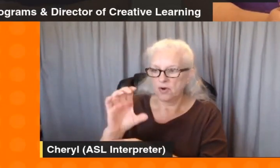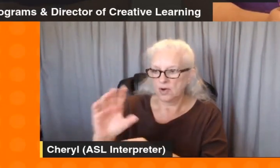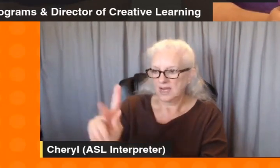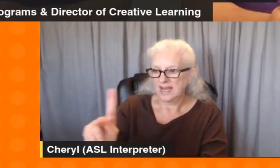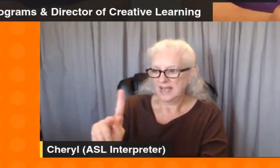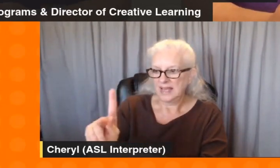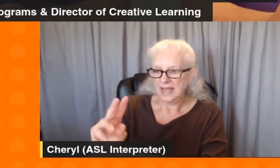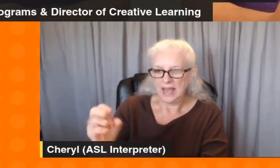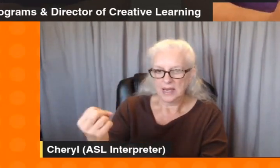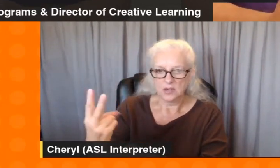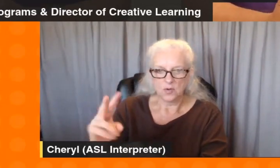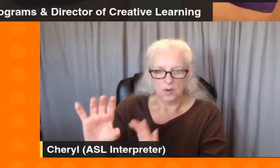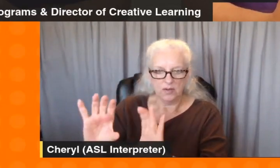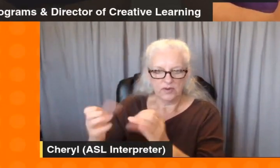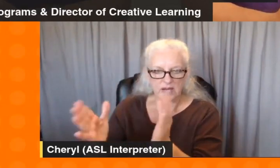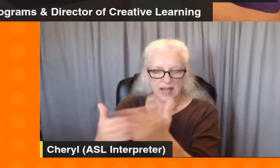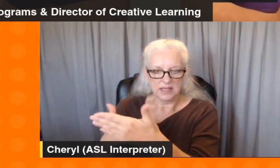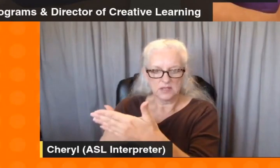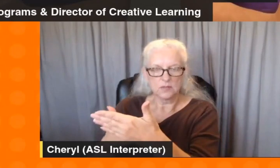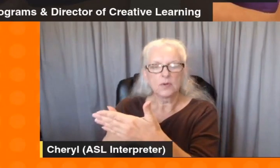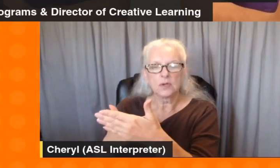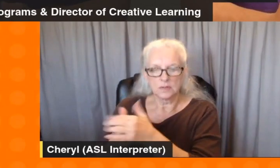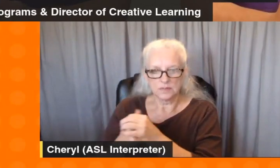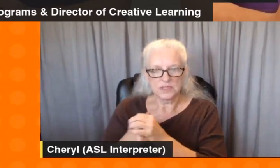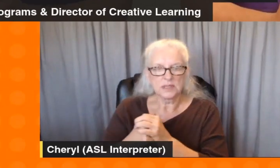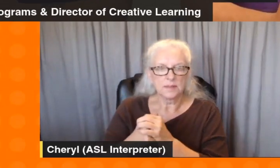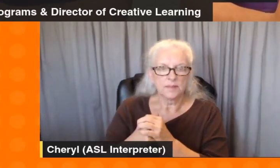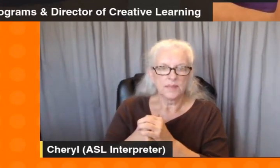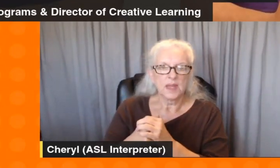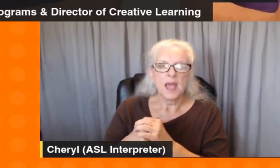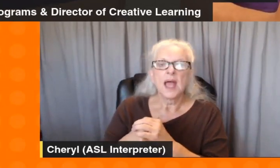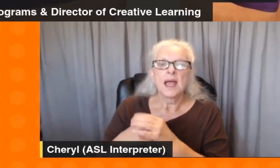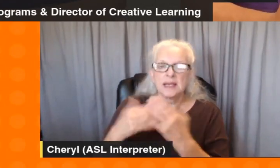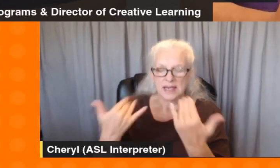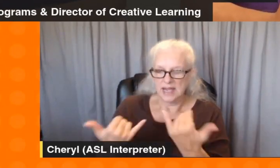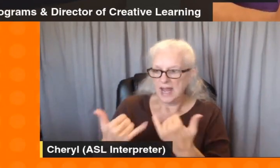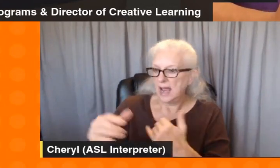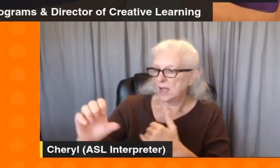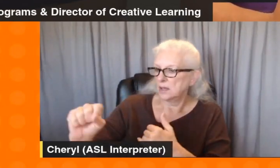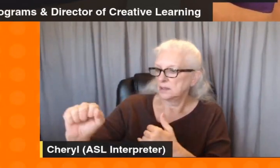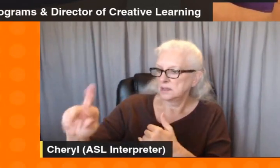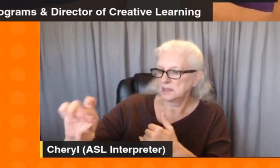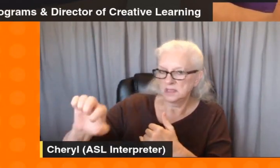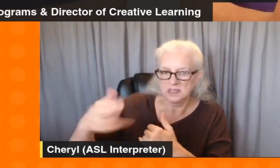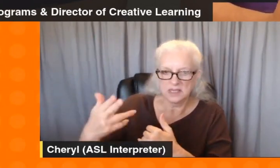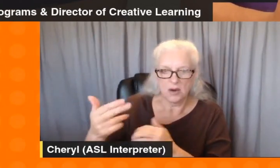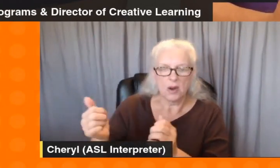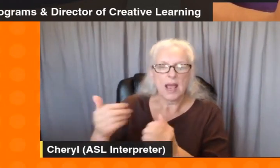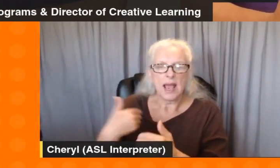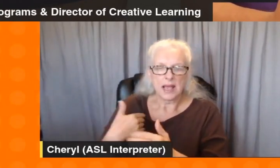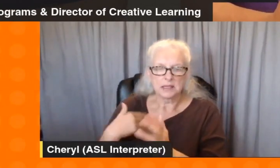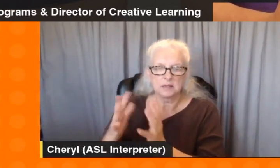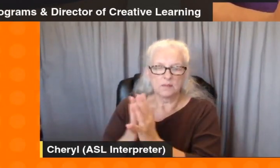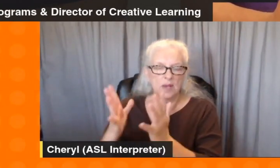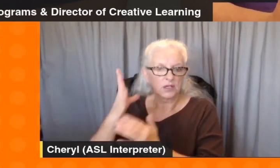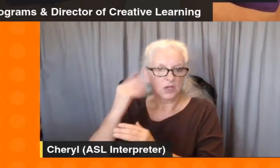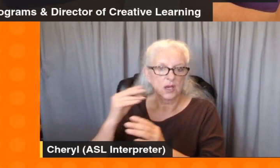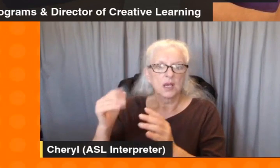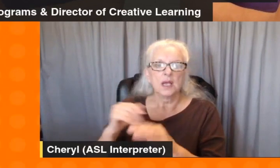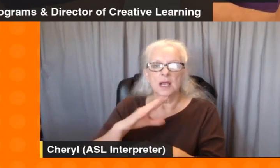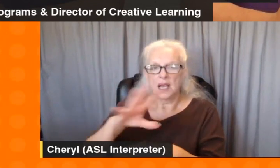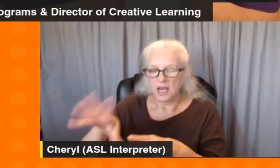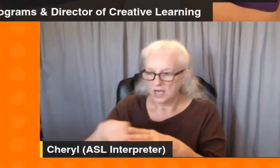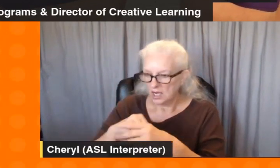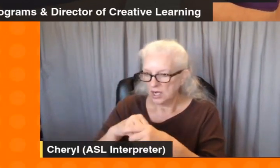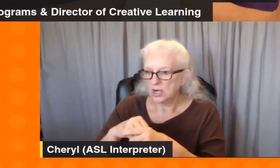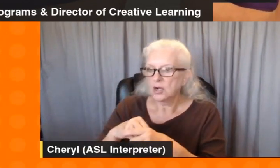higher education institutions, and the workforce. Sarah brings, with her previous experience, also leading projects and